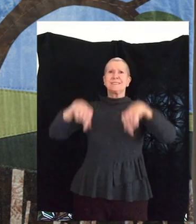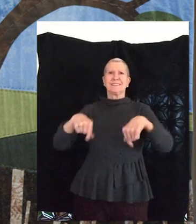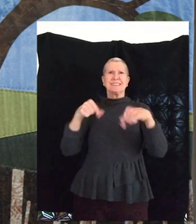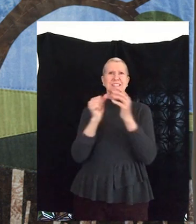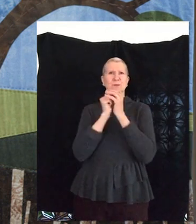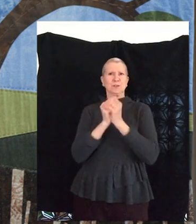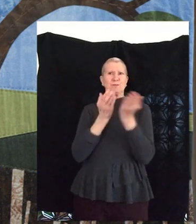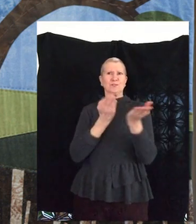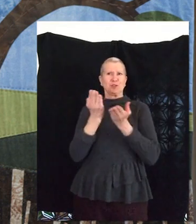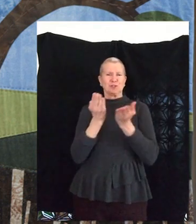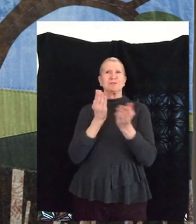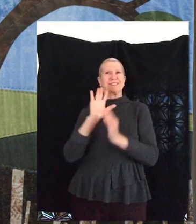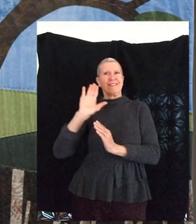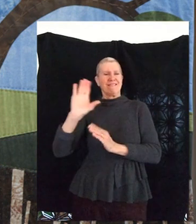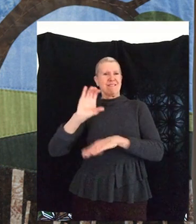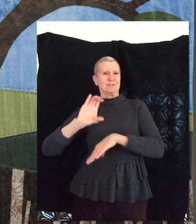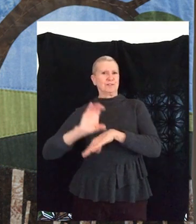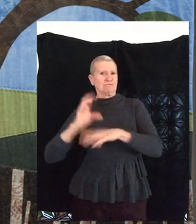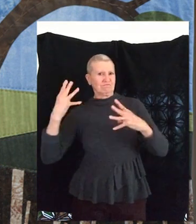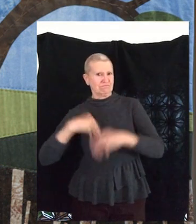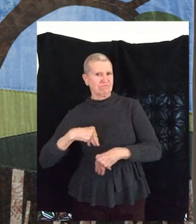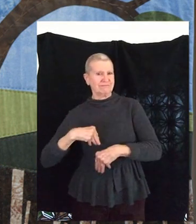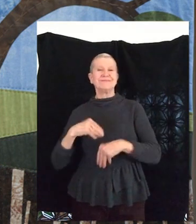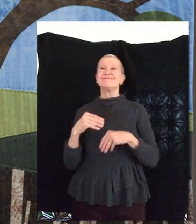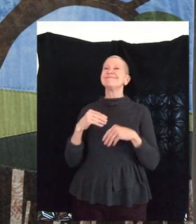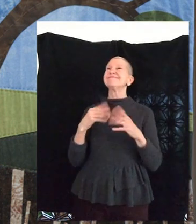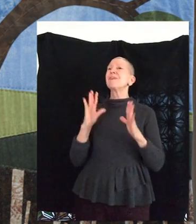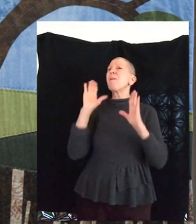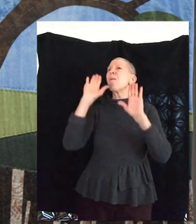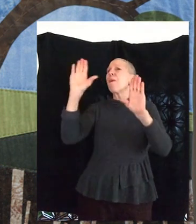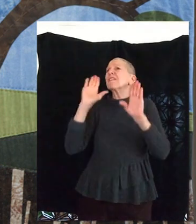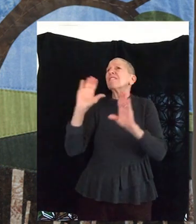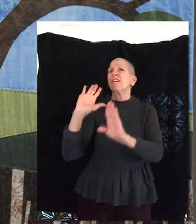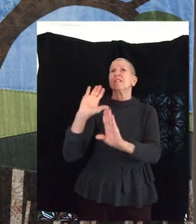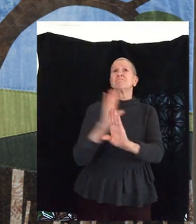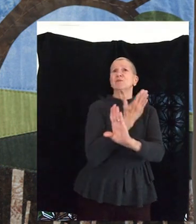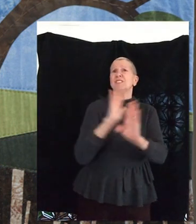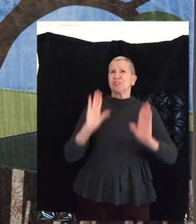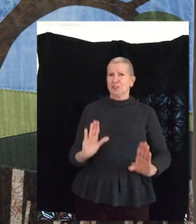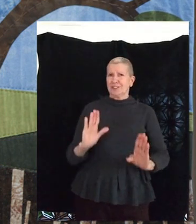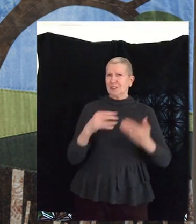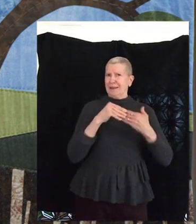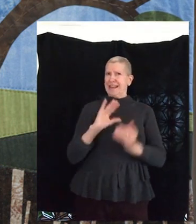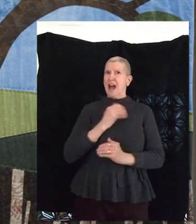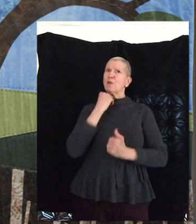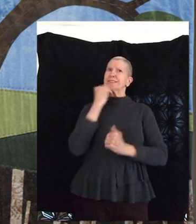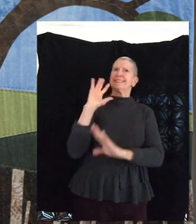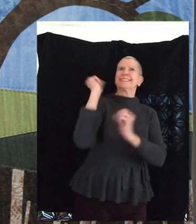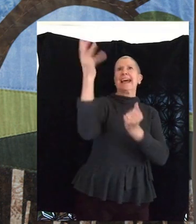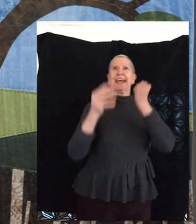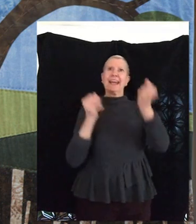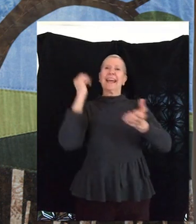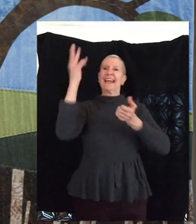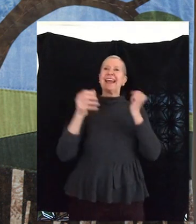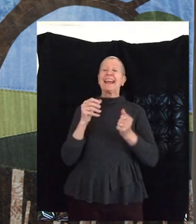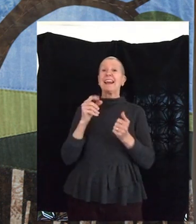sanctuary, and for providing incredible musicians who will lead us in our singing. They are also joined, the musicians,